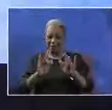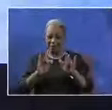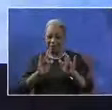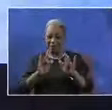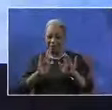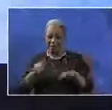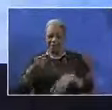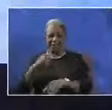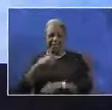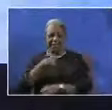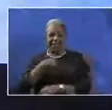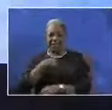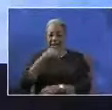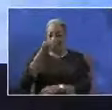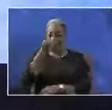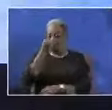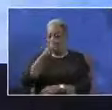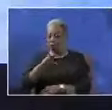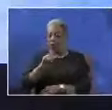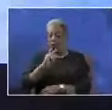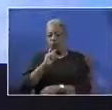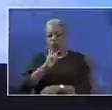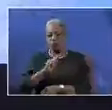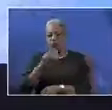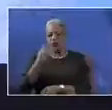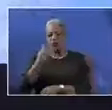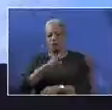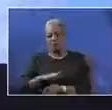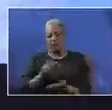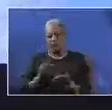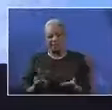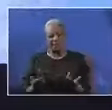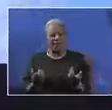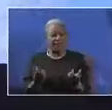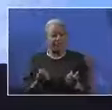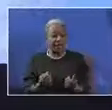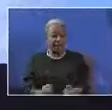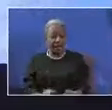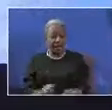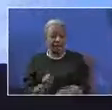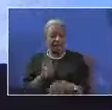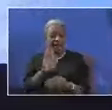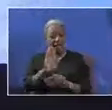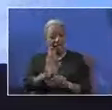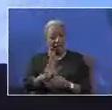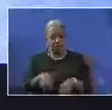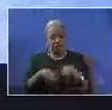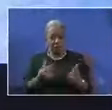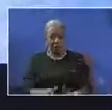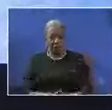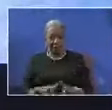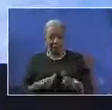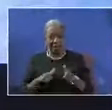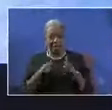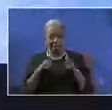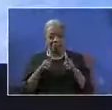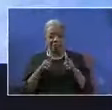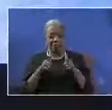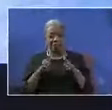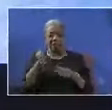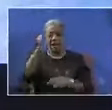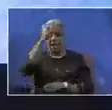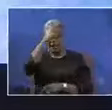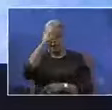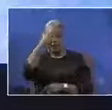how bad things turn out in your life. It is only by God's mercy and him holding the